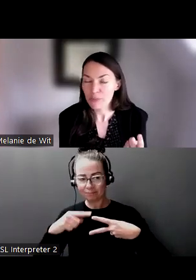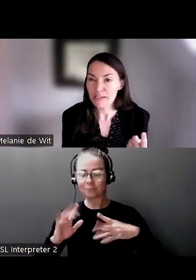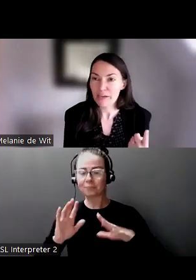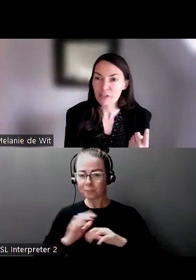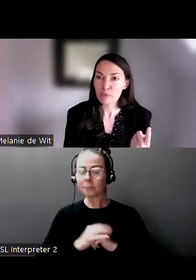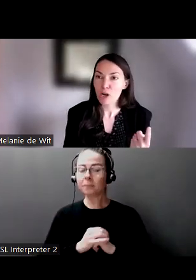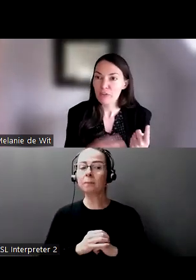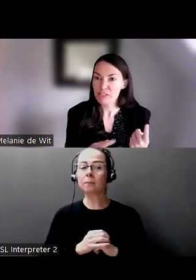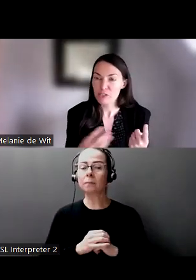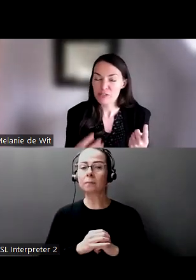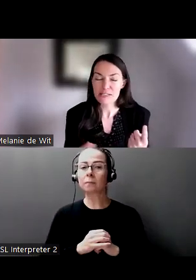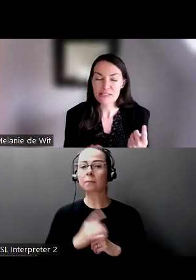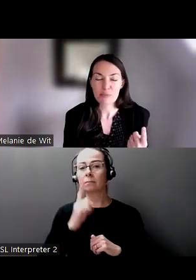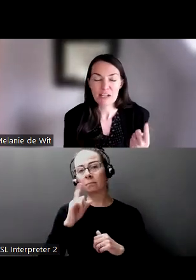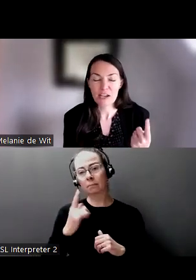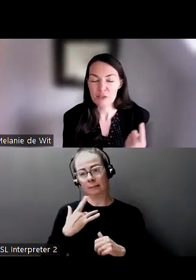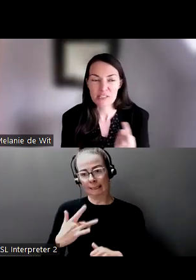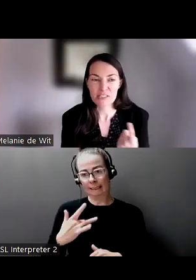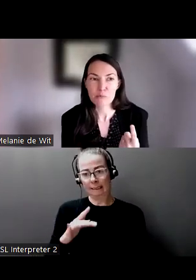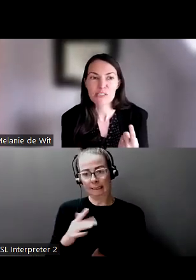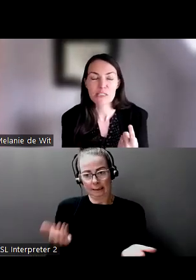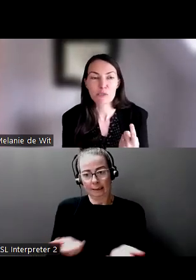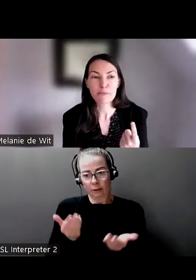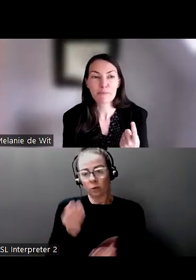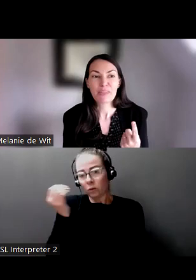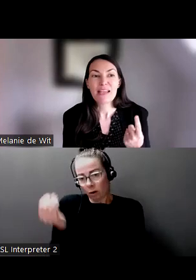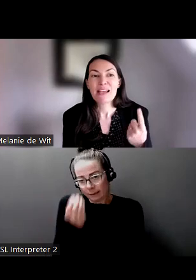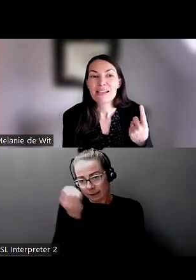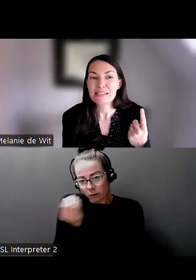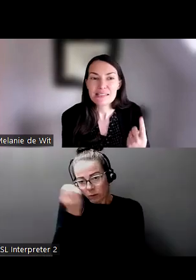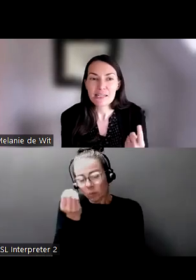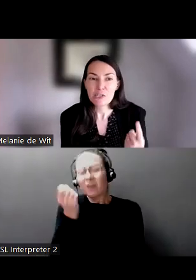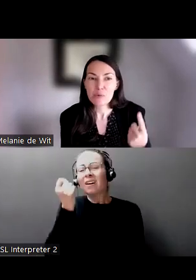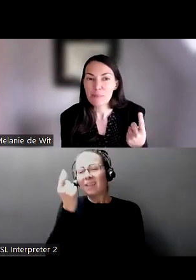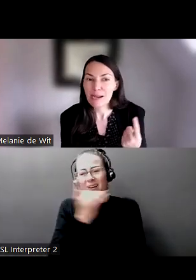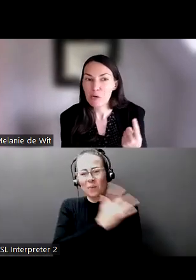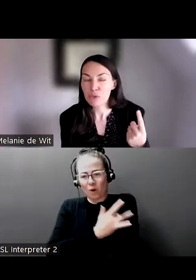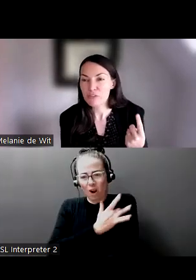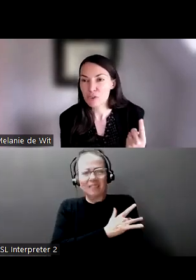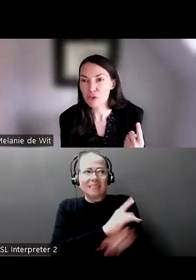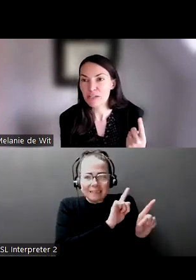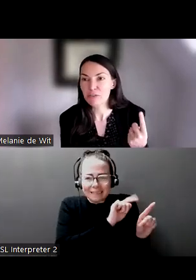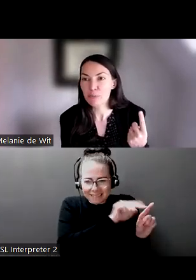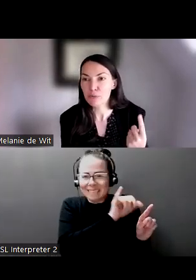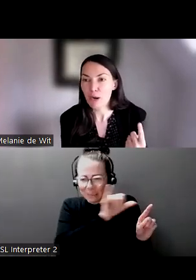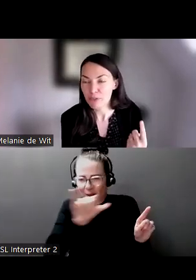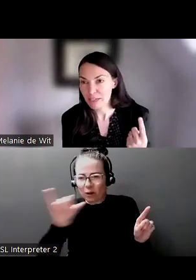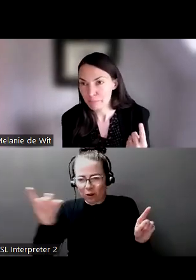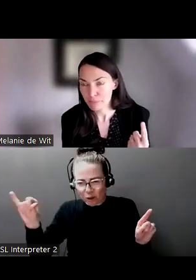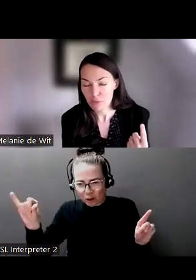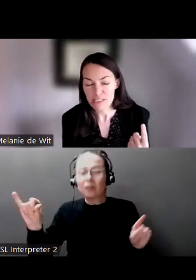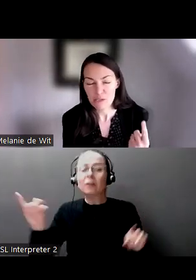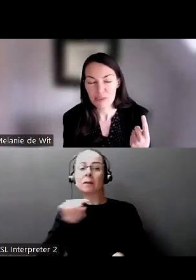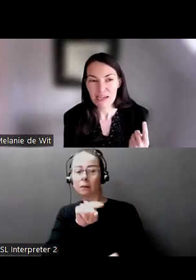Ontario, but in every province, you'll see something either the same or similar, a continuing power of attorney for